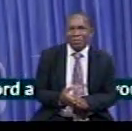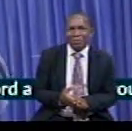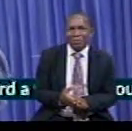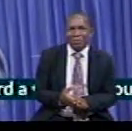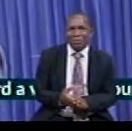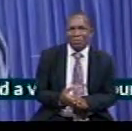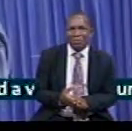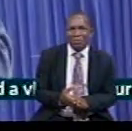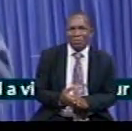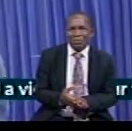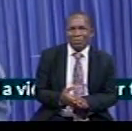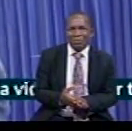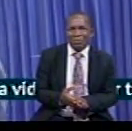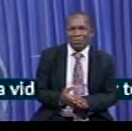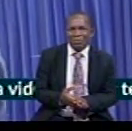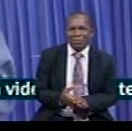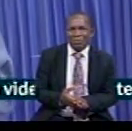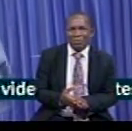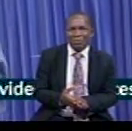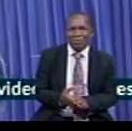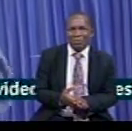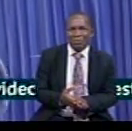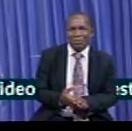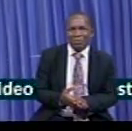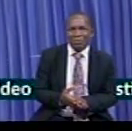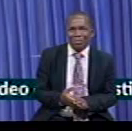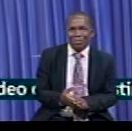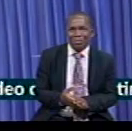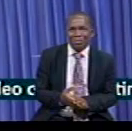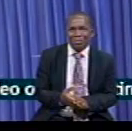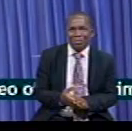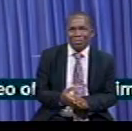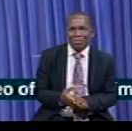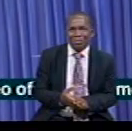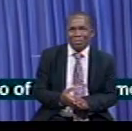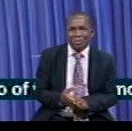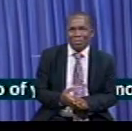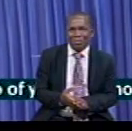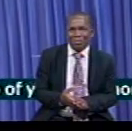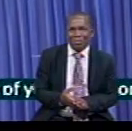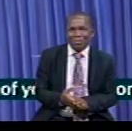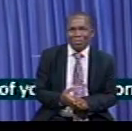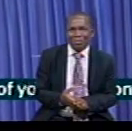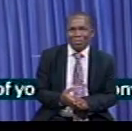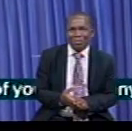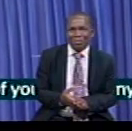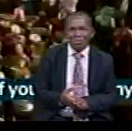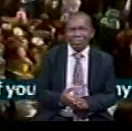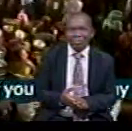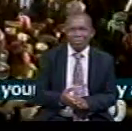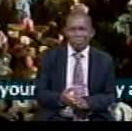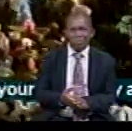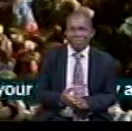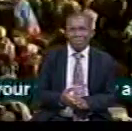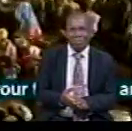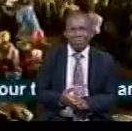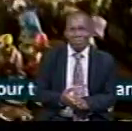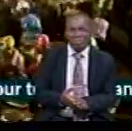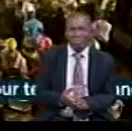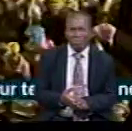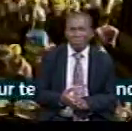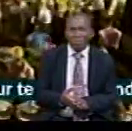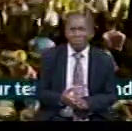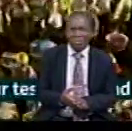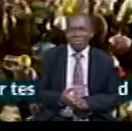senia ni nani ye ye on twi fen to America. And rea wa ba han yanko body ni sa kananoa. What you